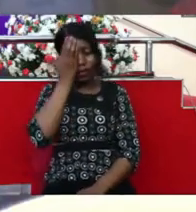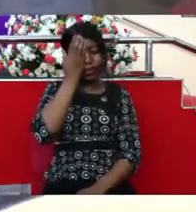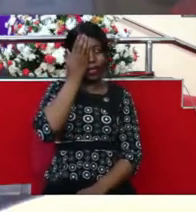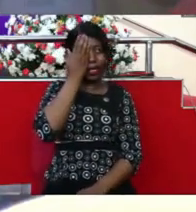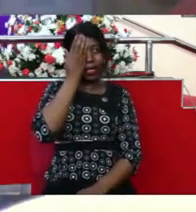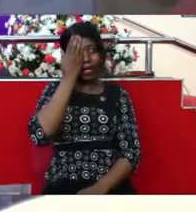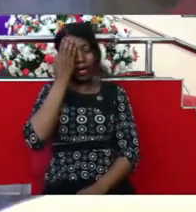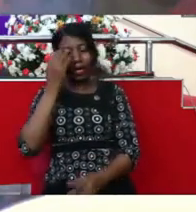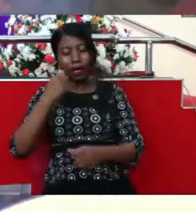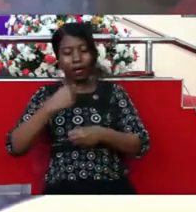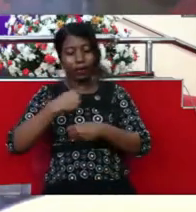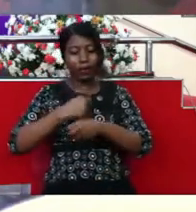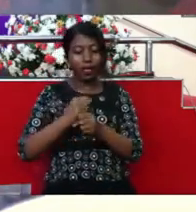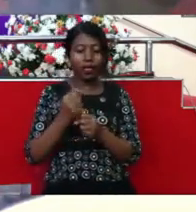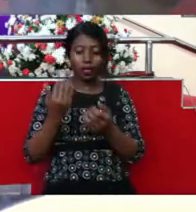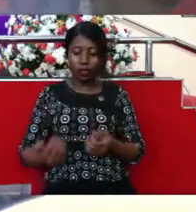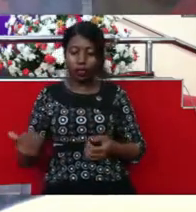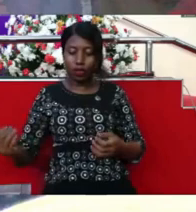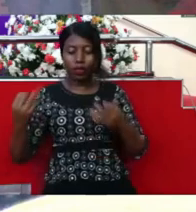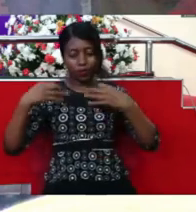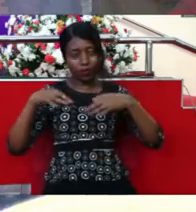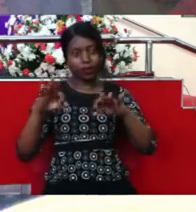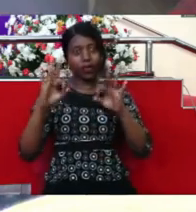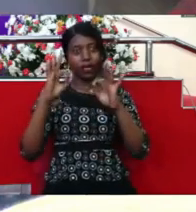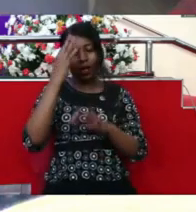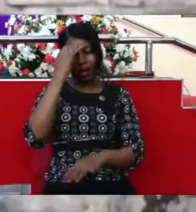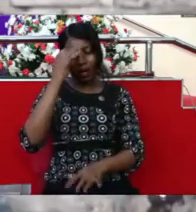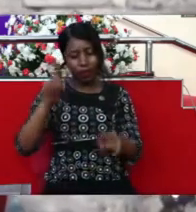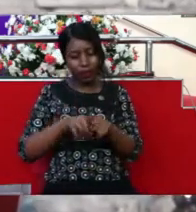them in the wilderness and gave them prosperity.